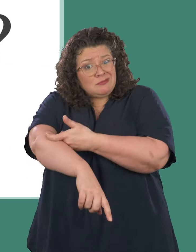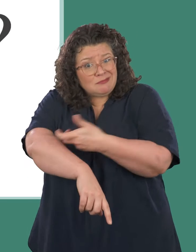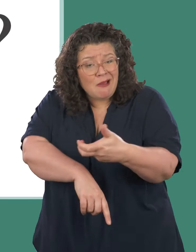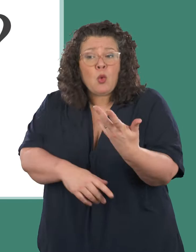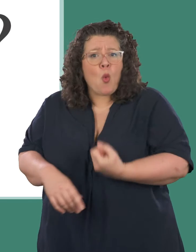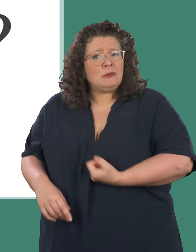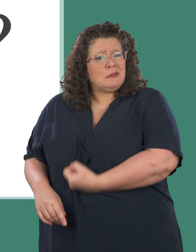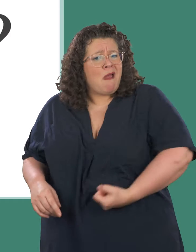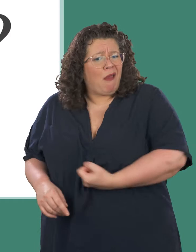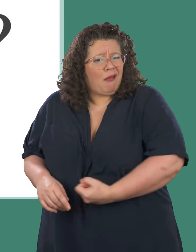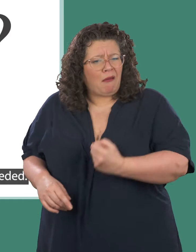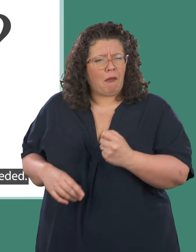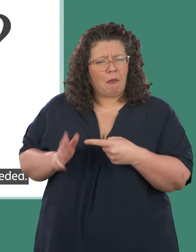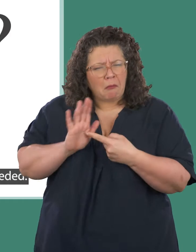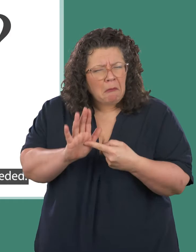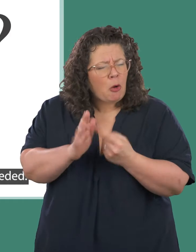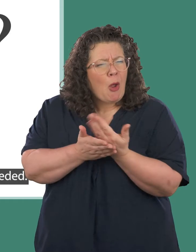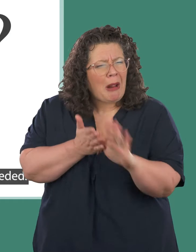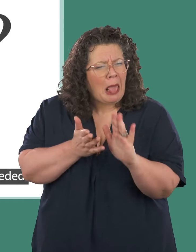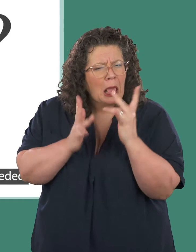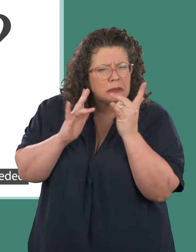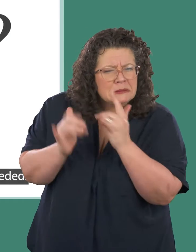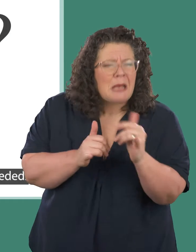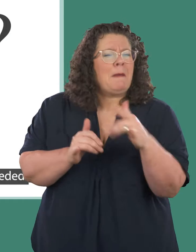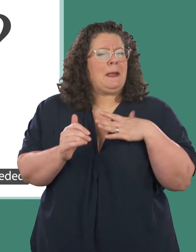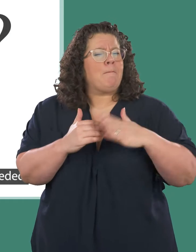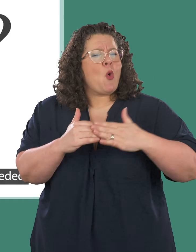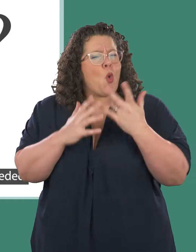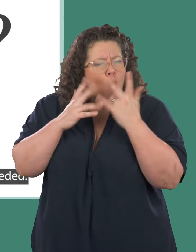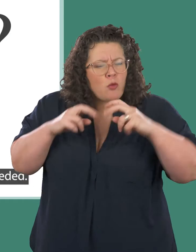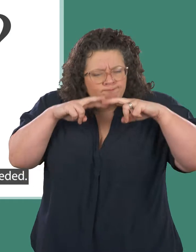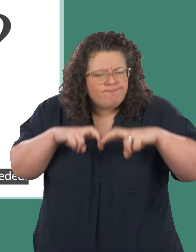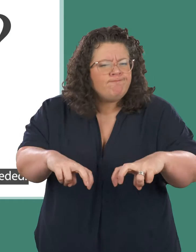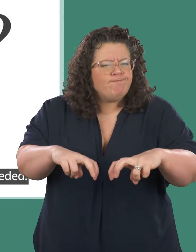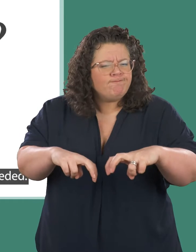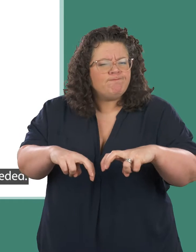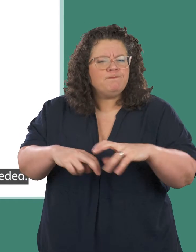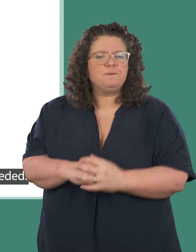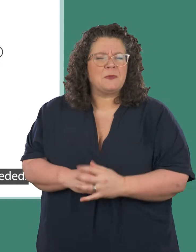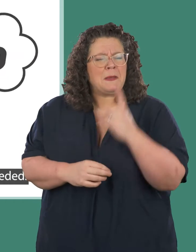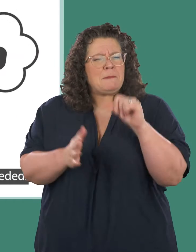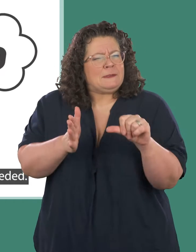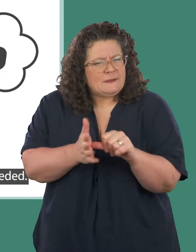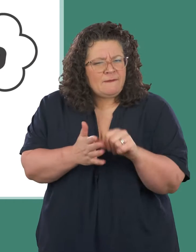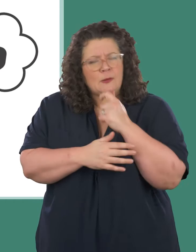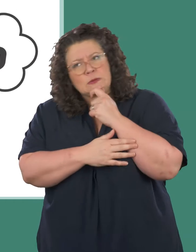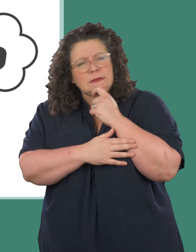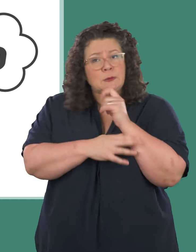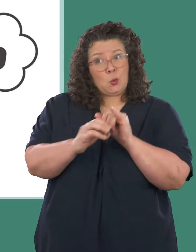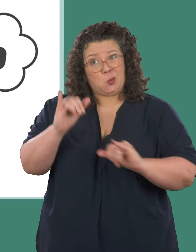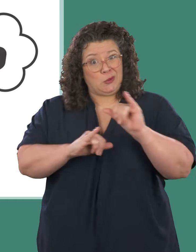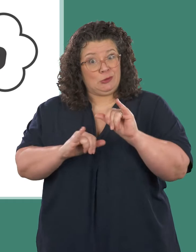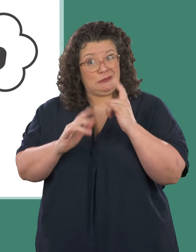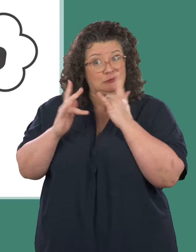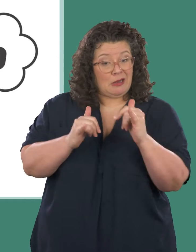Sometimes the blood test or ultrasound scan can give an unclear result, and further tests may be needed. It can